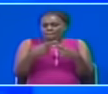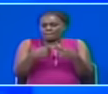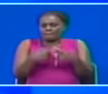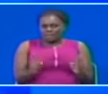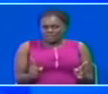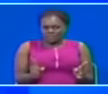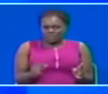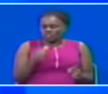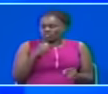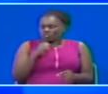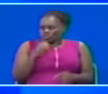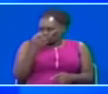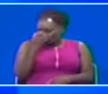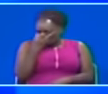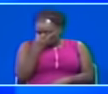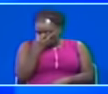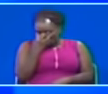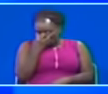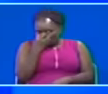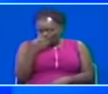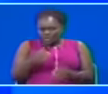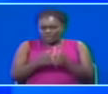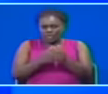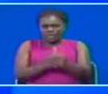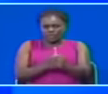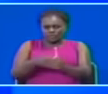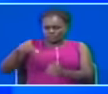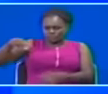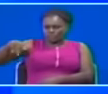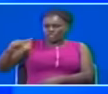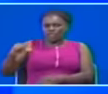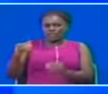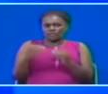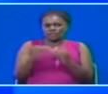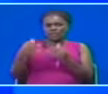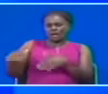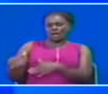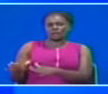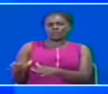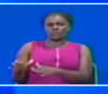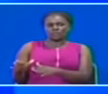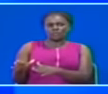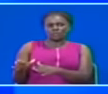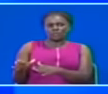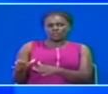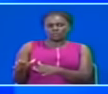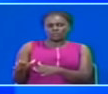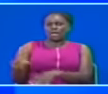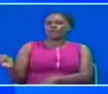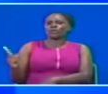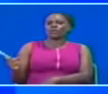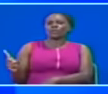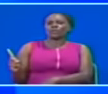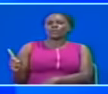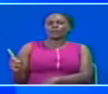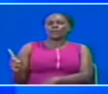it's Deputy President William Ruto, who's reported to have led the PG meeting after the president spent the entire day outside Nairobi.